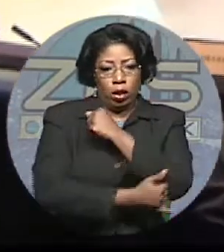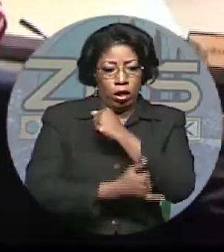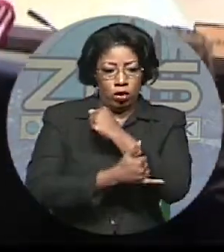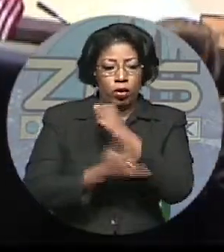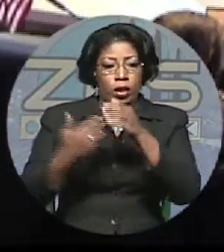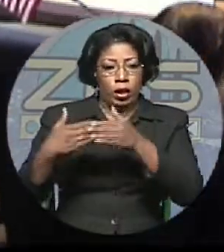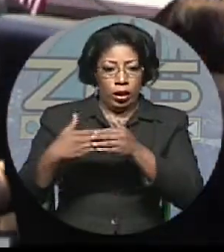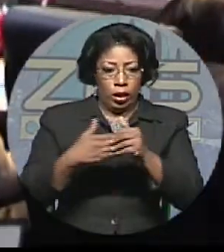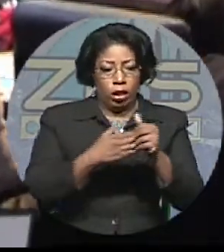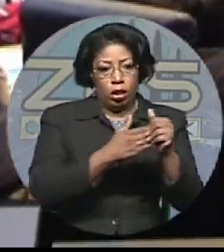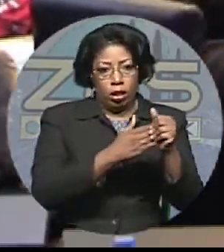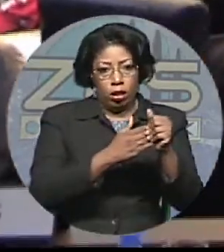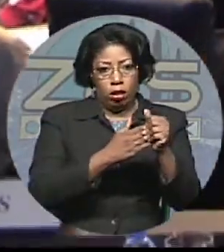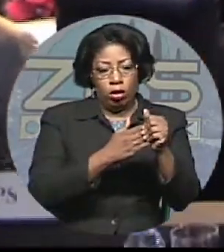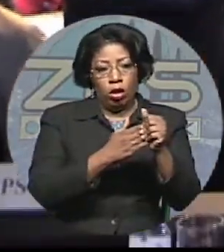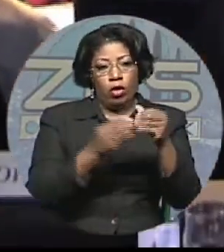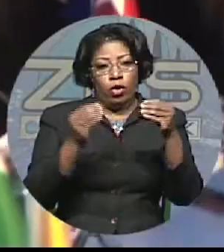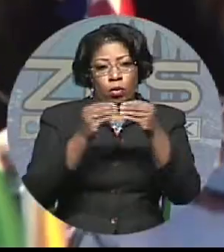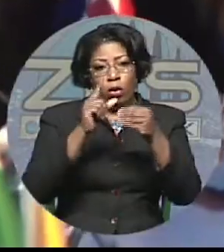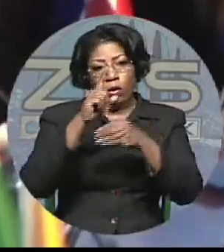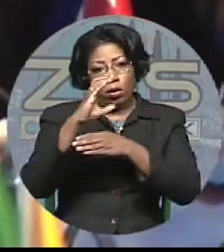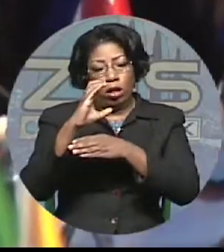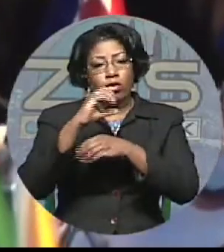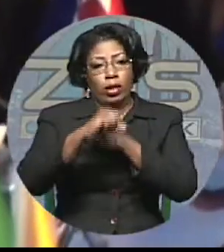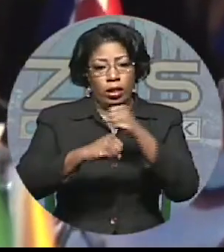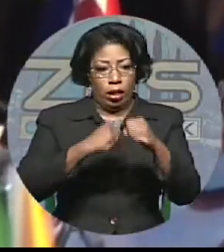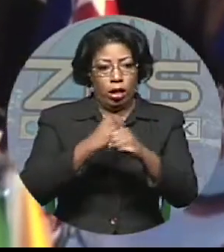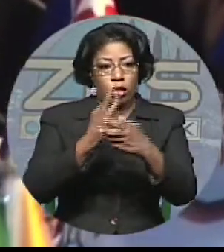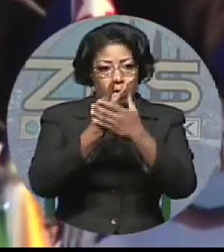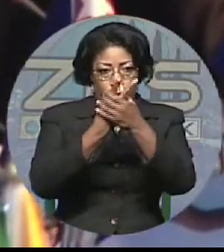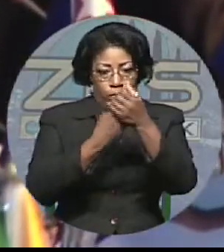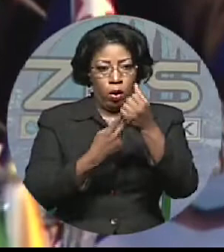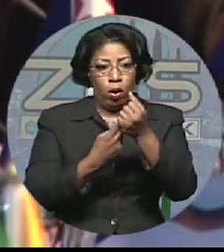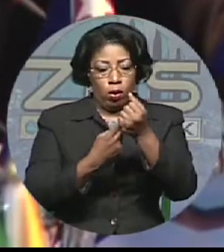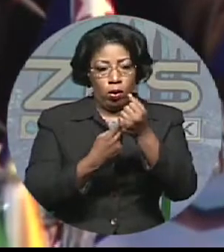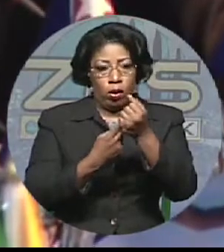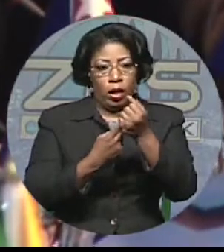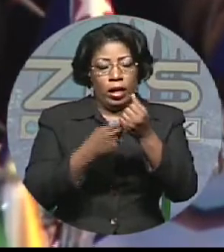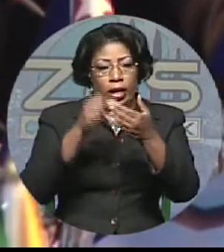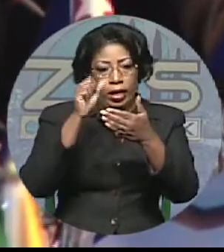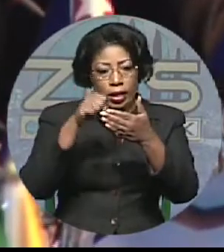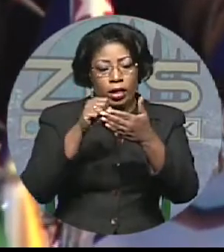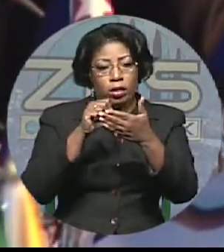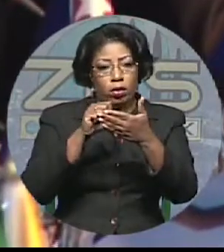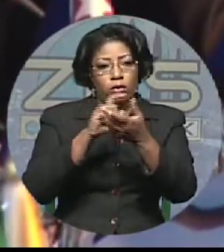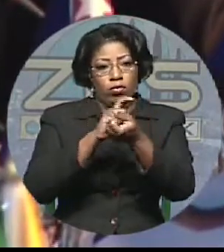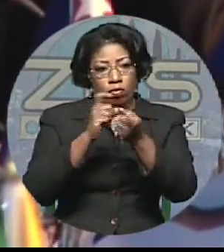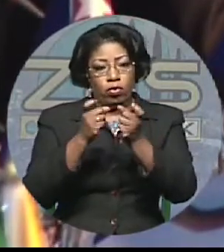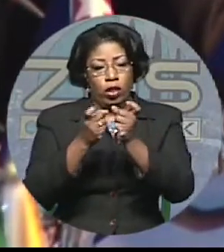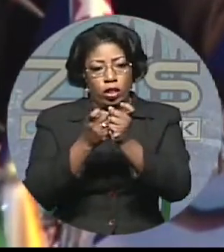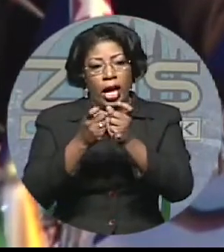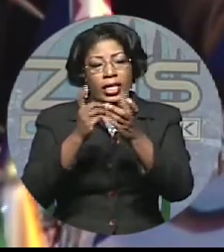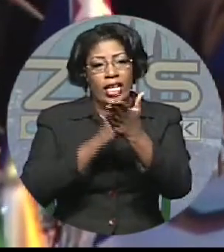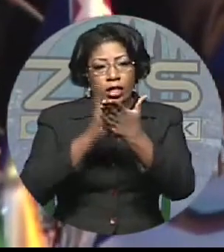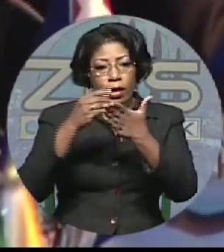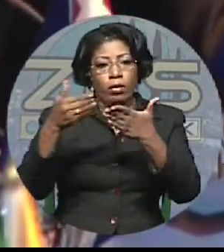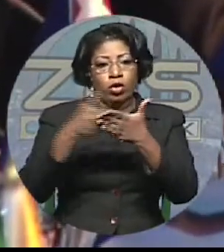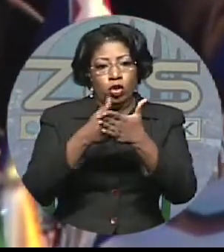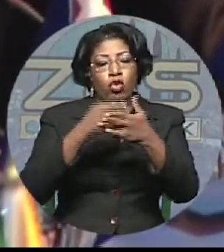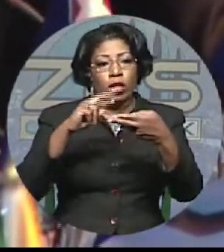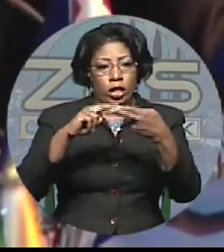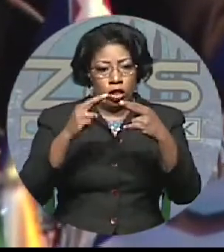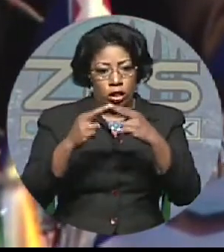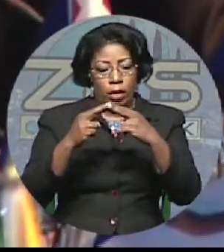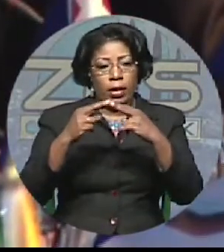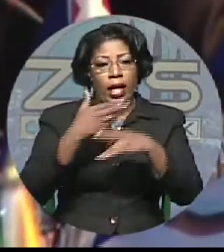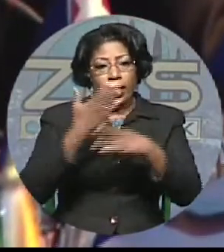leaders in more than half a century. While both have agreed to turn the page and develop new relationships, they admitted that